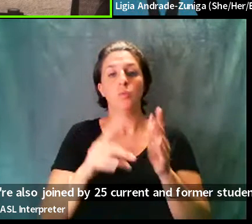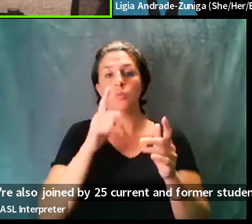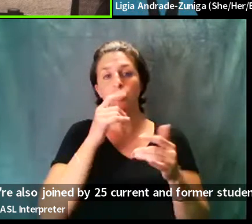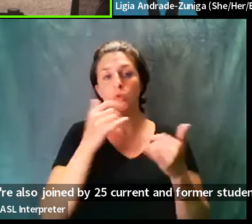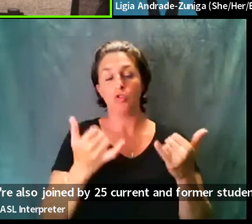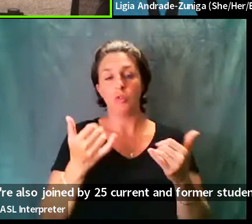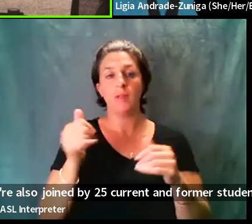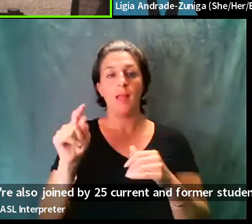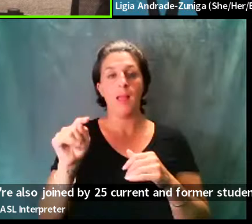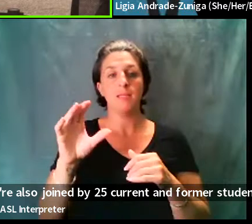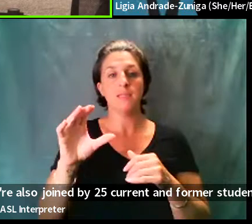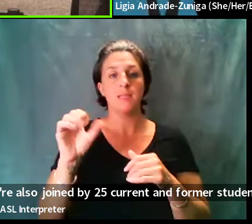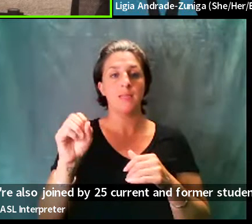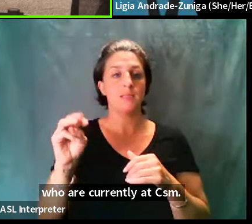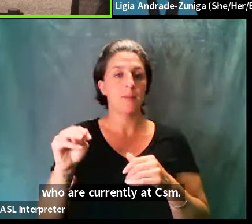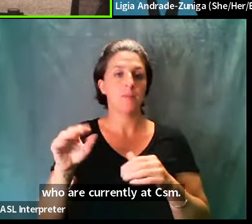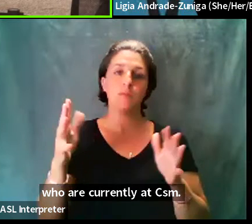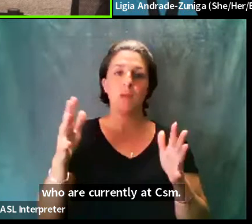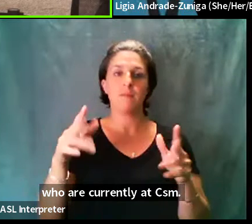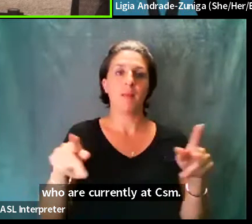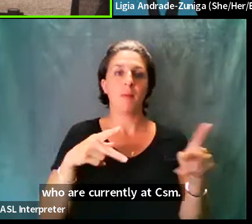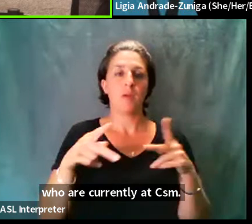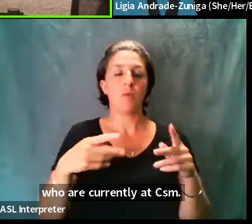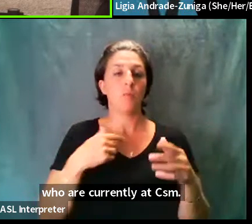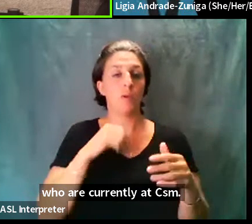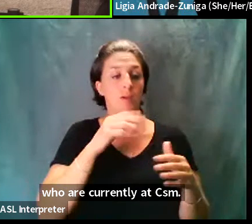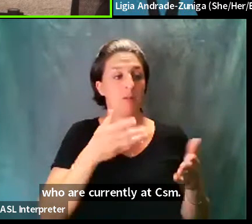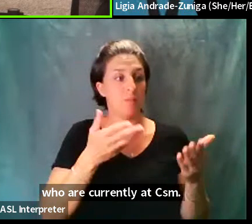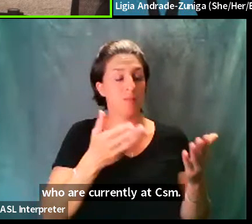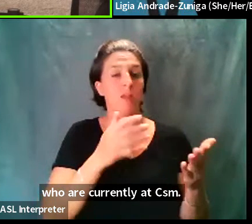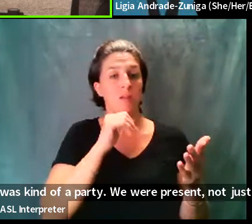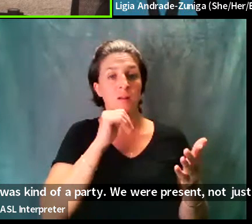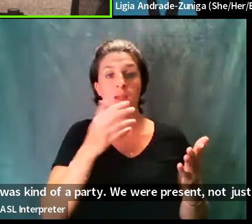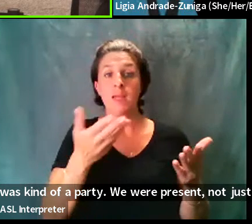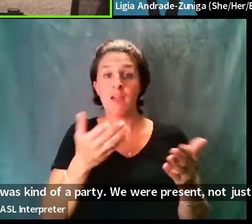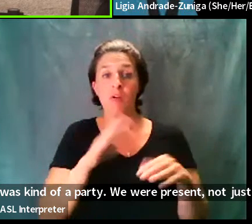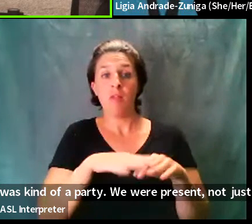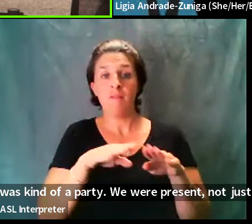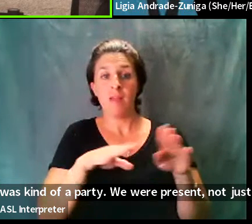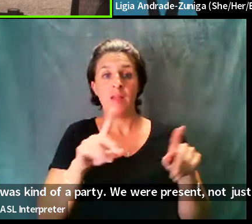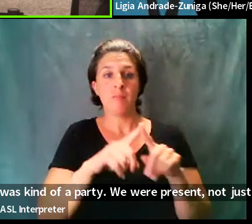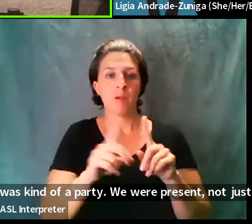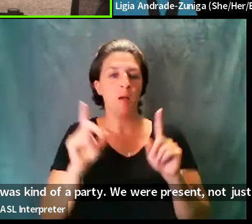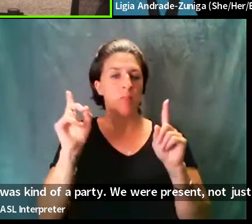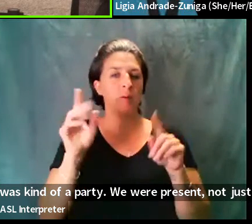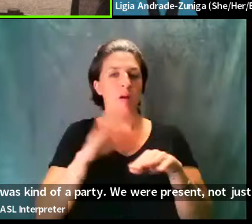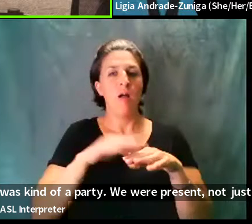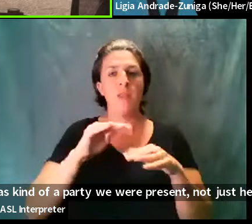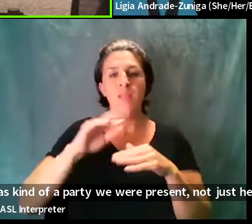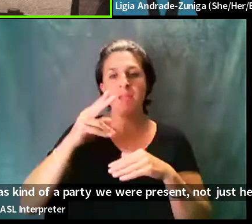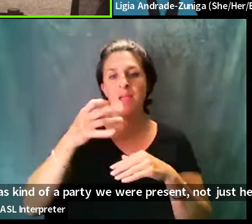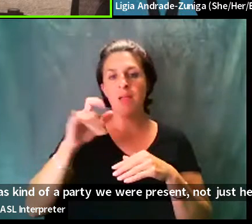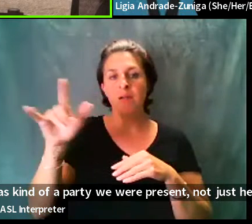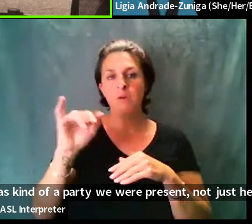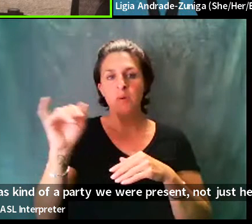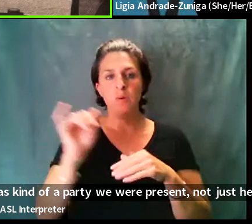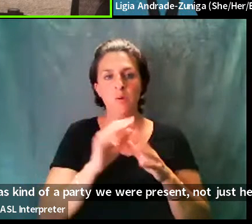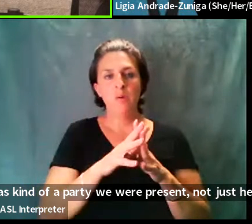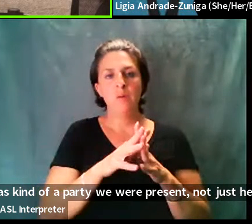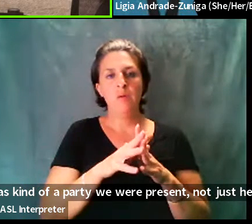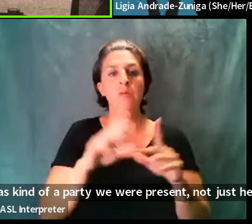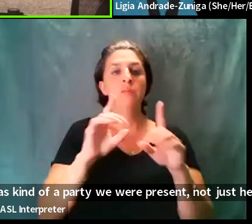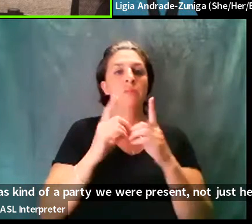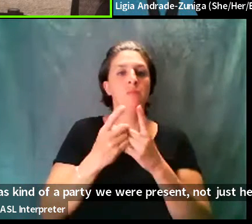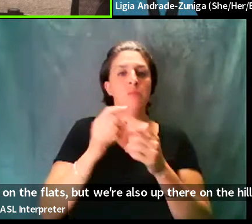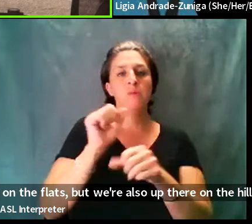CSM. So it was kind of a party. We were present not just here down on the flats, but we're also up there on the hill. At the District